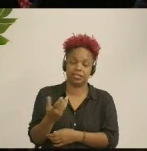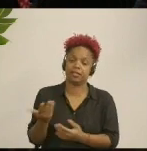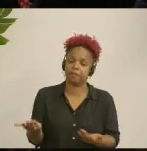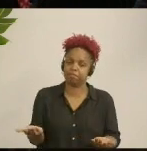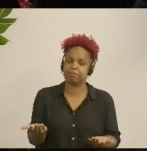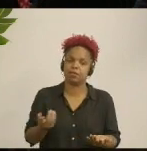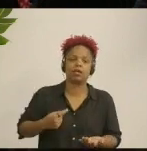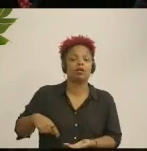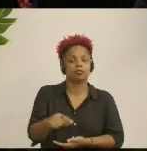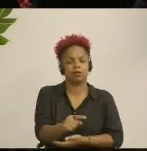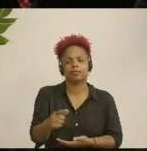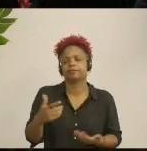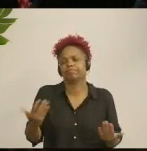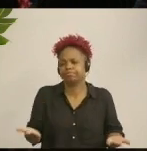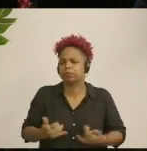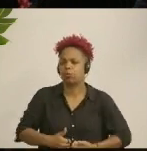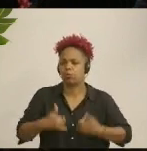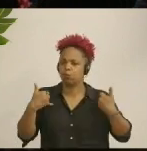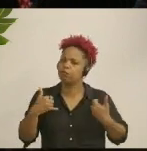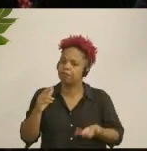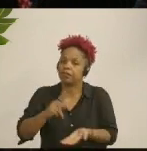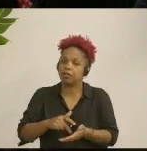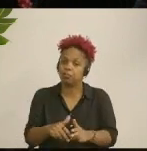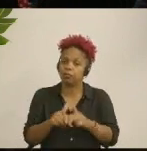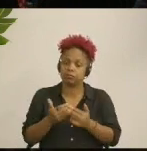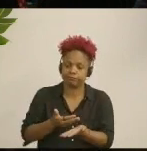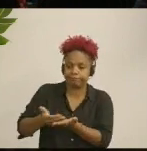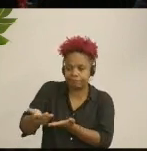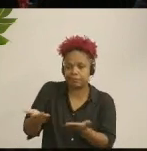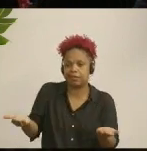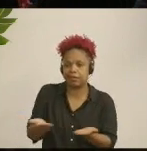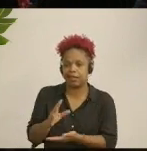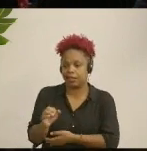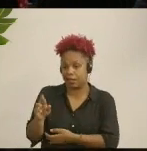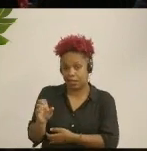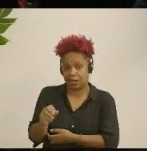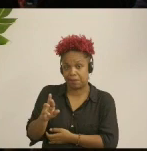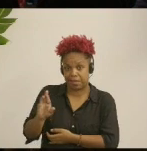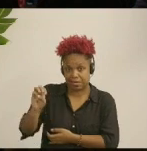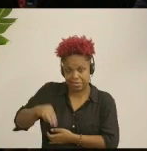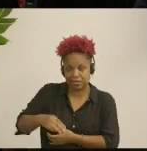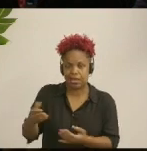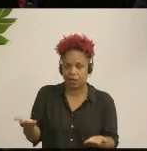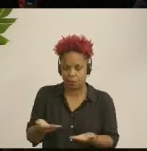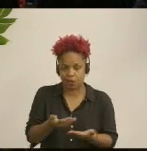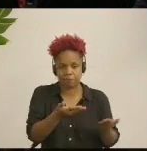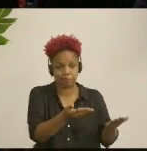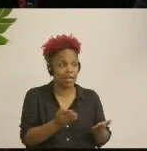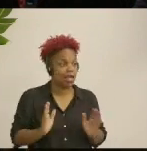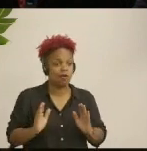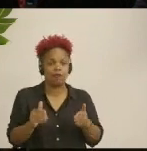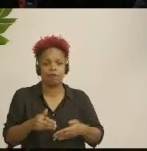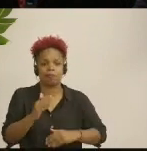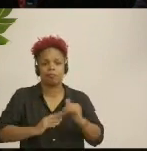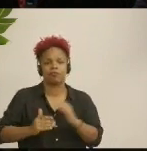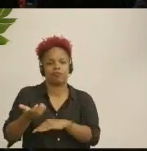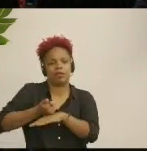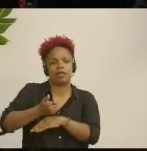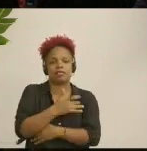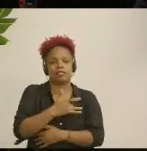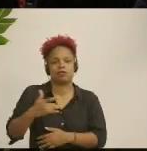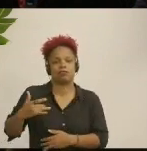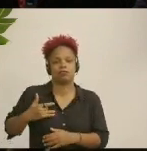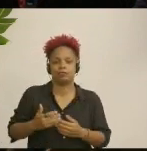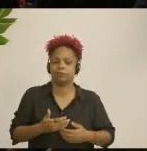Clara Marín, policy coordinator at ISGlobal and physician specialized in public health in Barcelona, Spain. Clara will moderate the